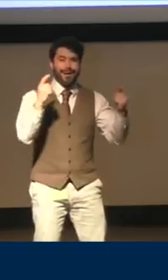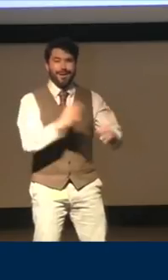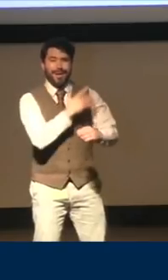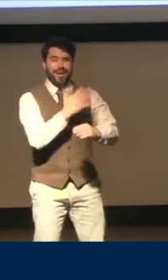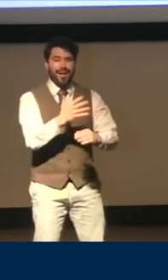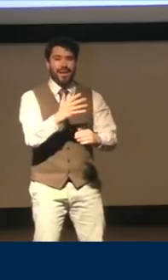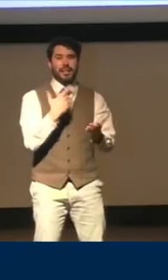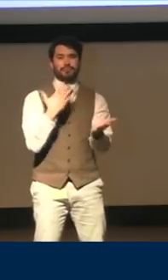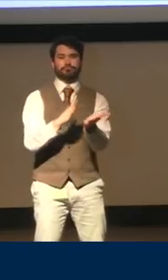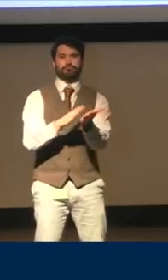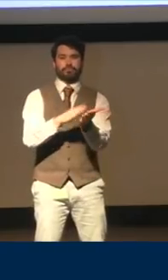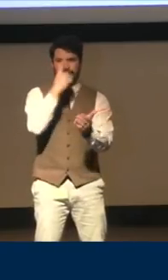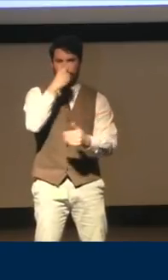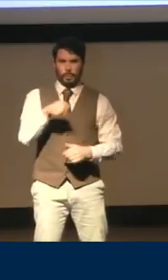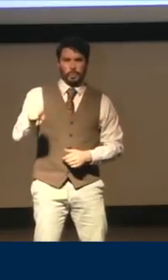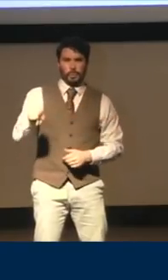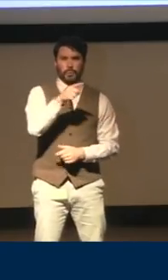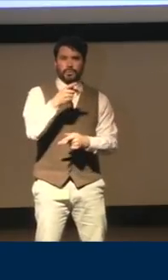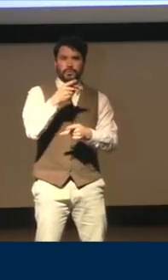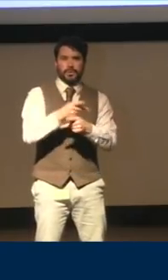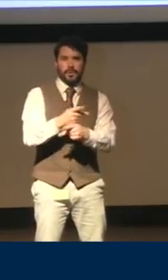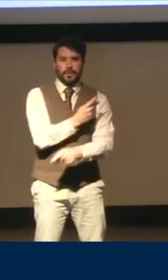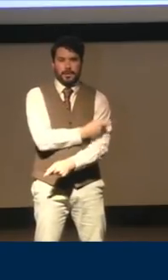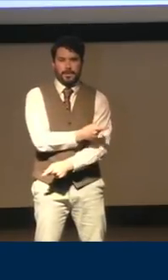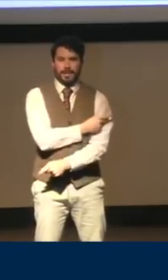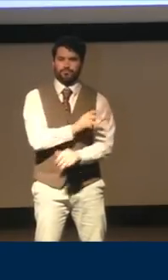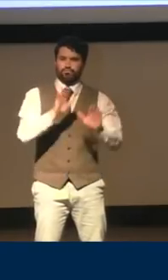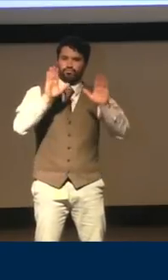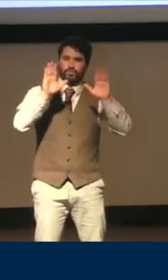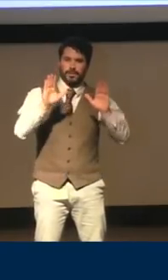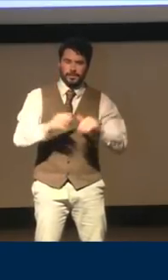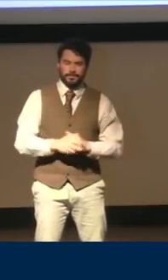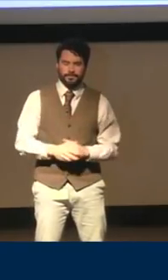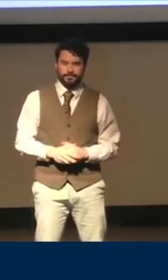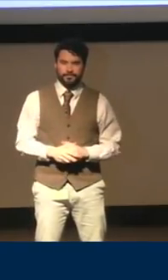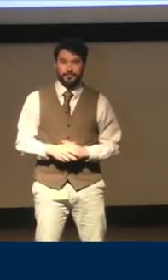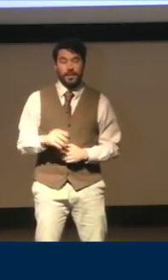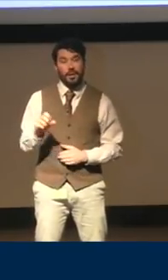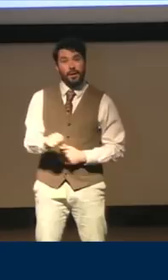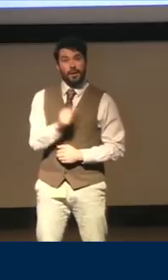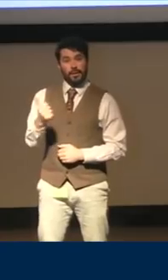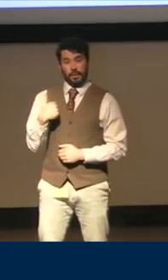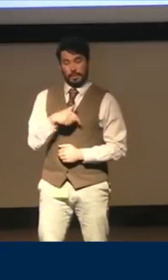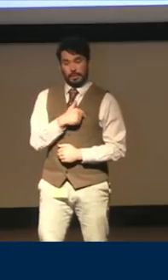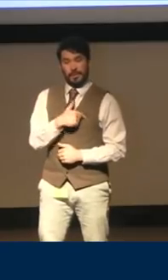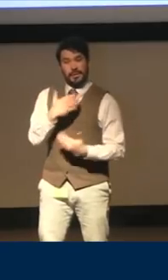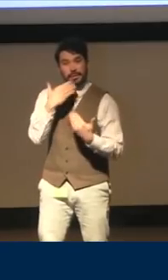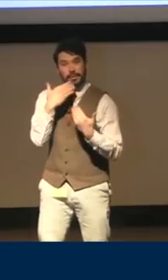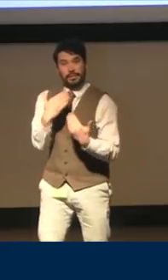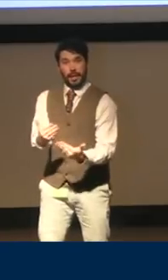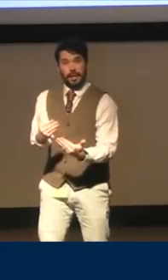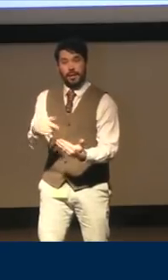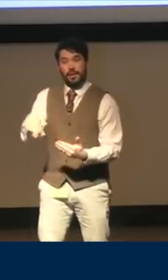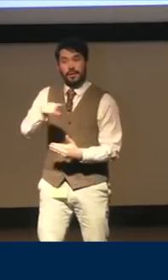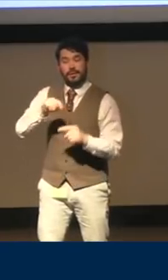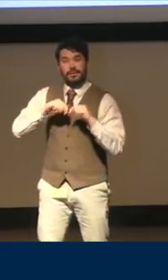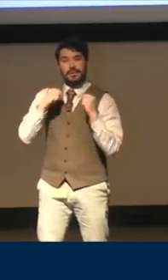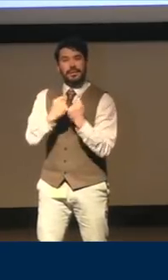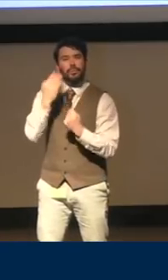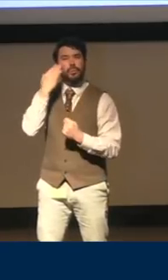our patients. I wanted to share another way we're thanking our team members. You've heard about the